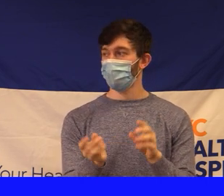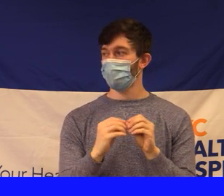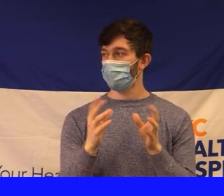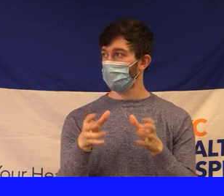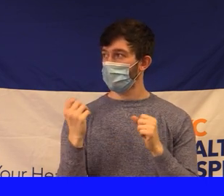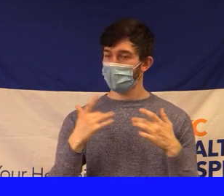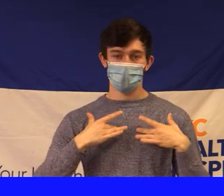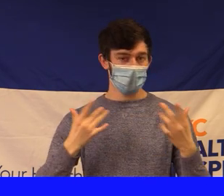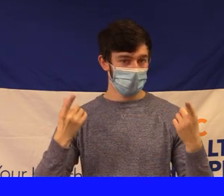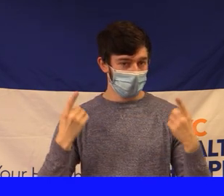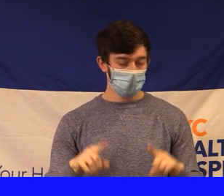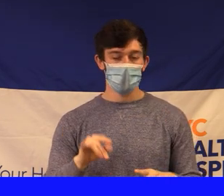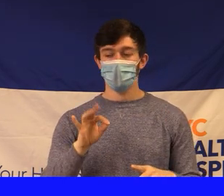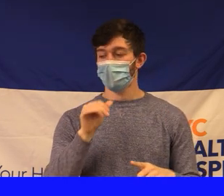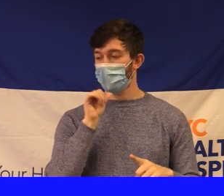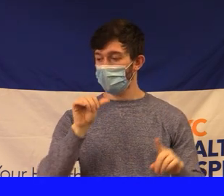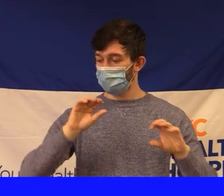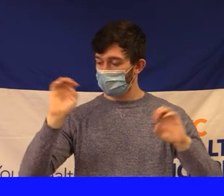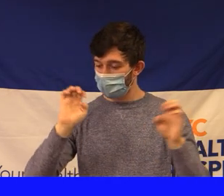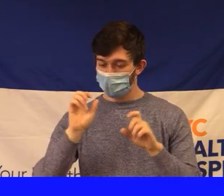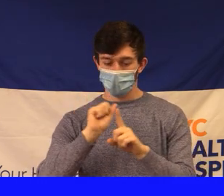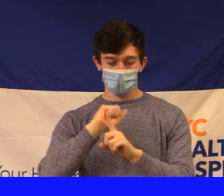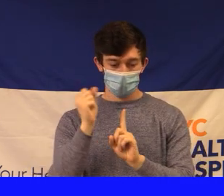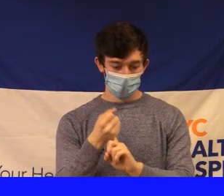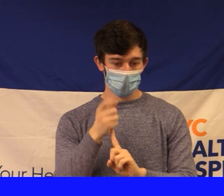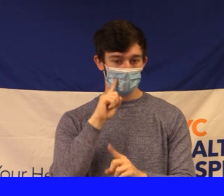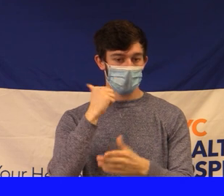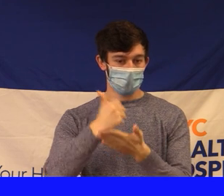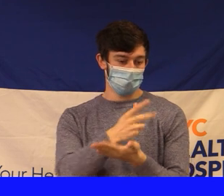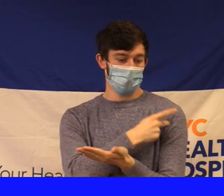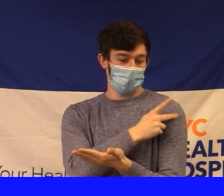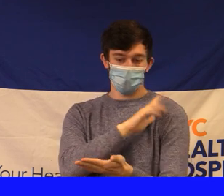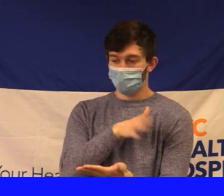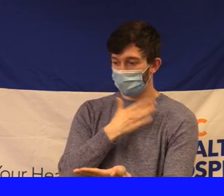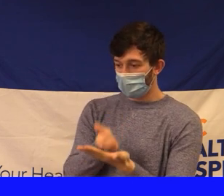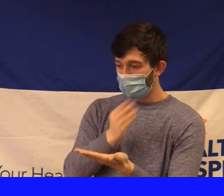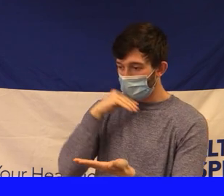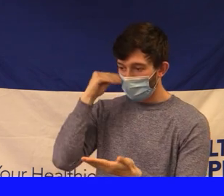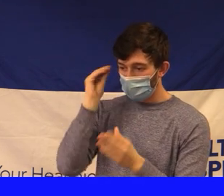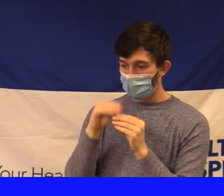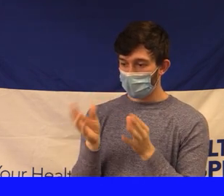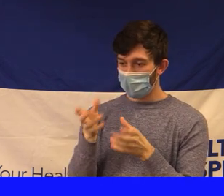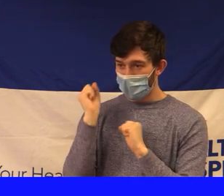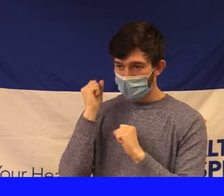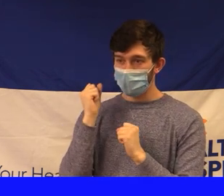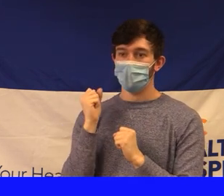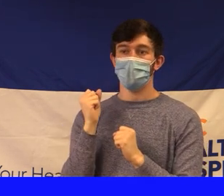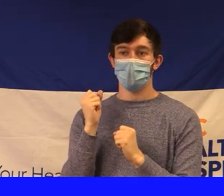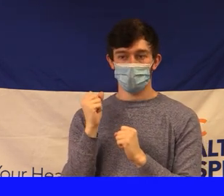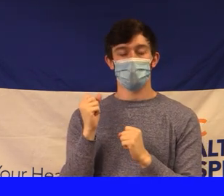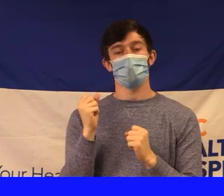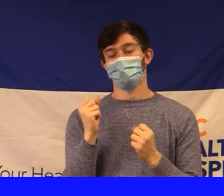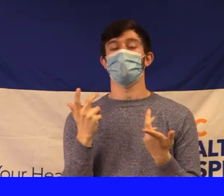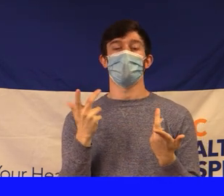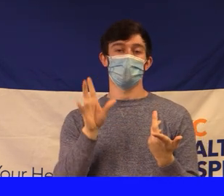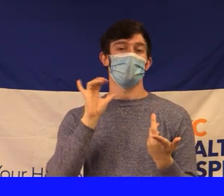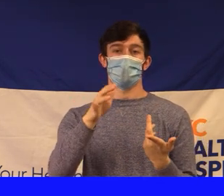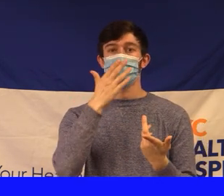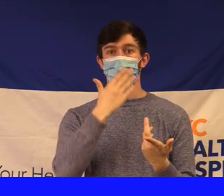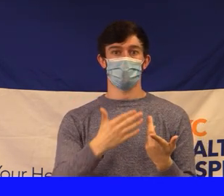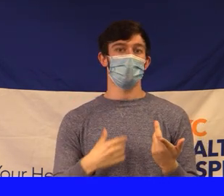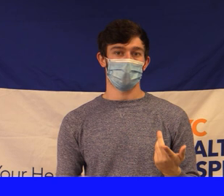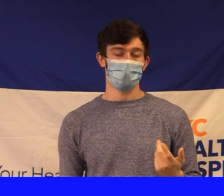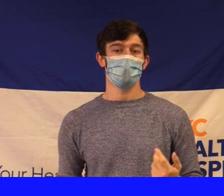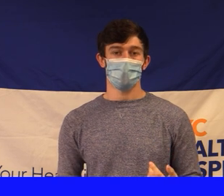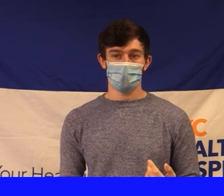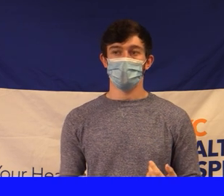beds, even if it's not an emergency situation, helping a patient get home or get to where they need to get more quickly lets us have space for patients who urgently need